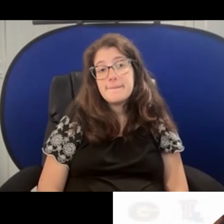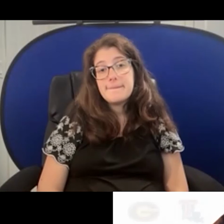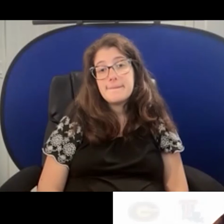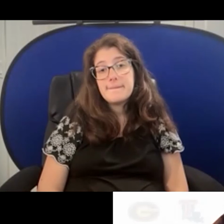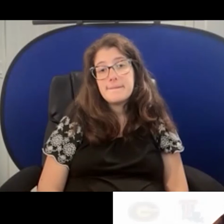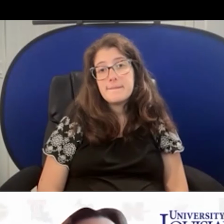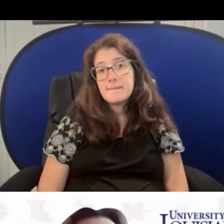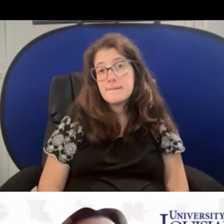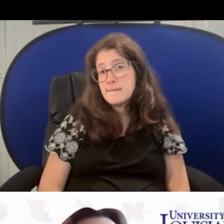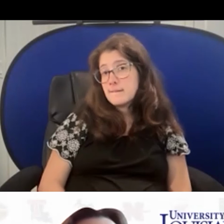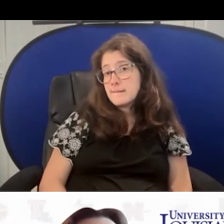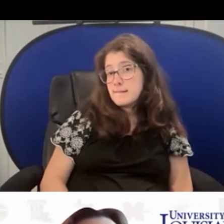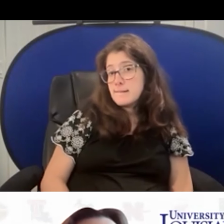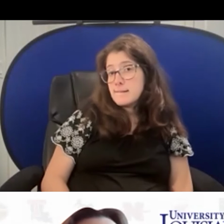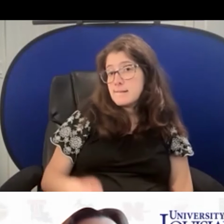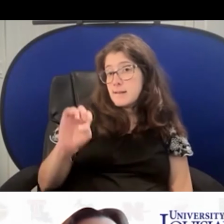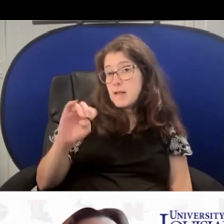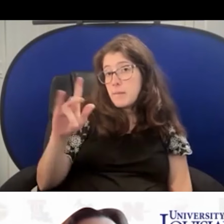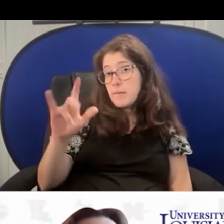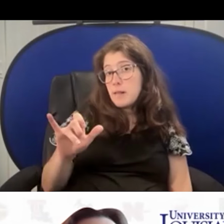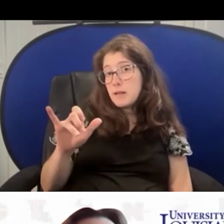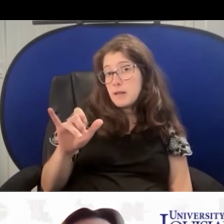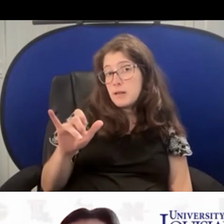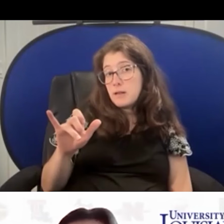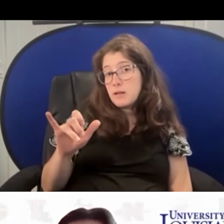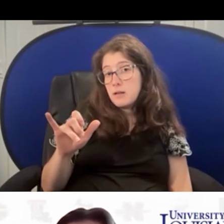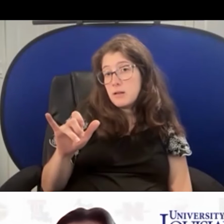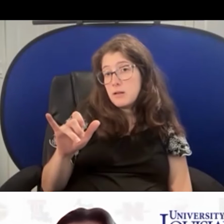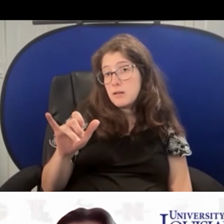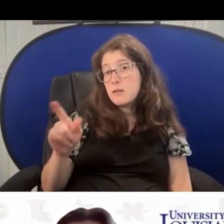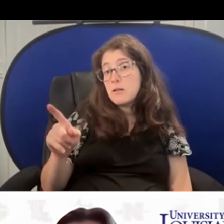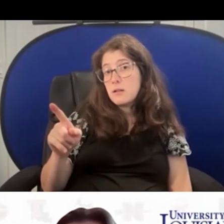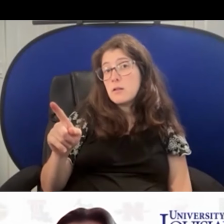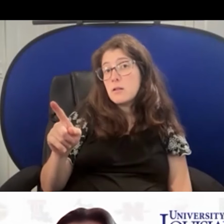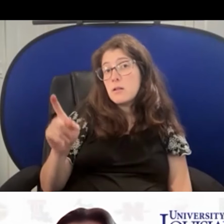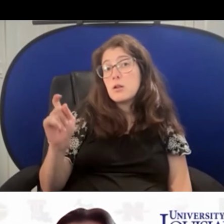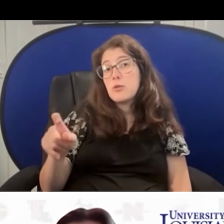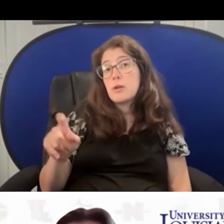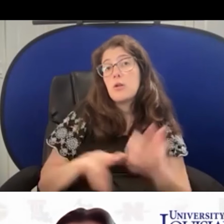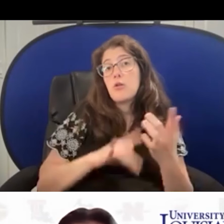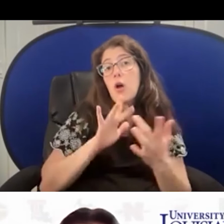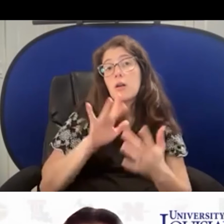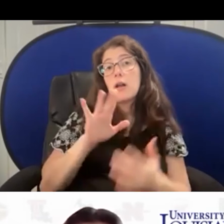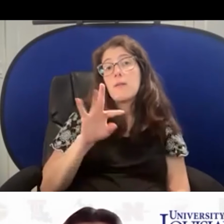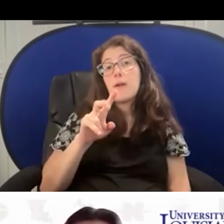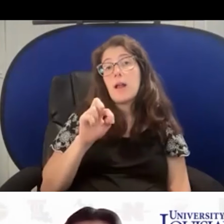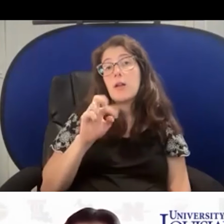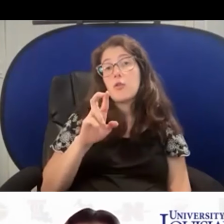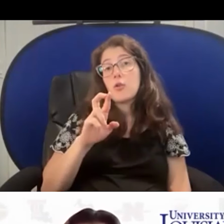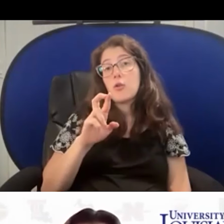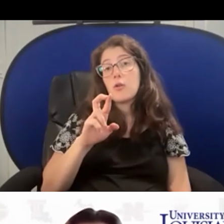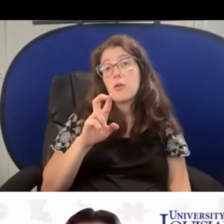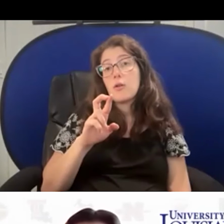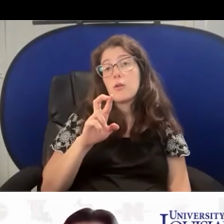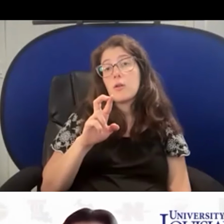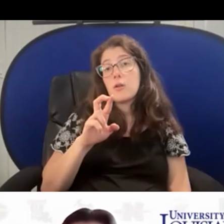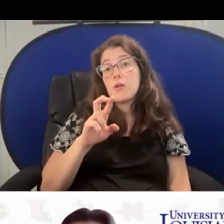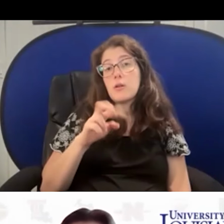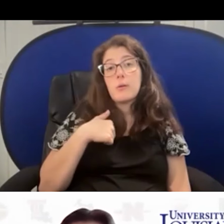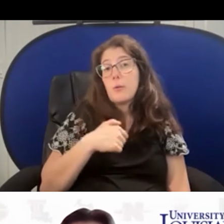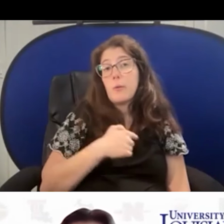I think for something like that, you need to go back to the vendor because that's not something that any of